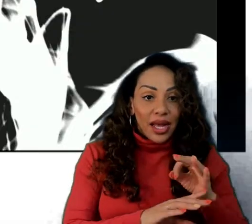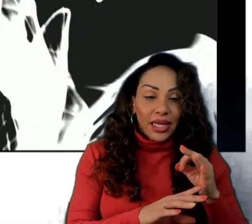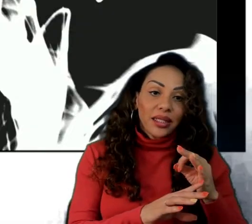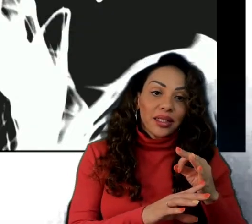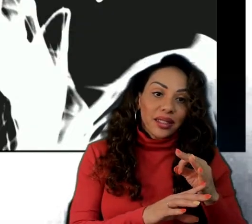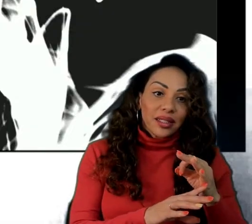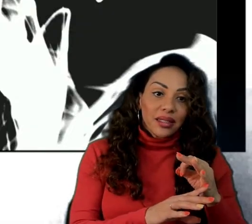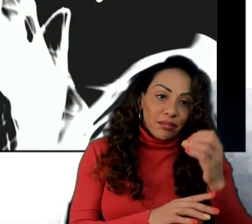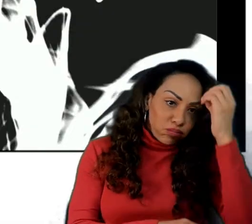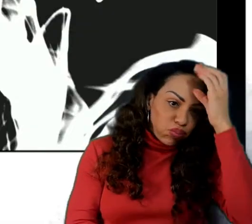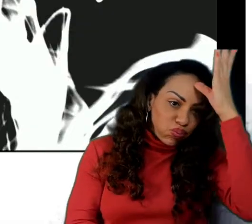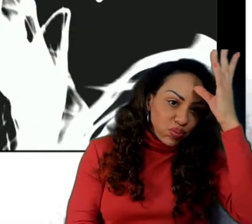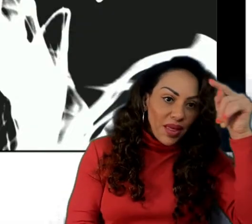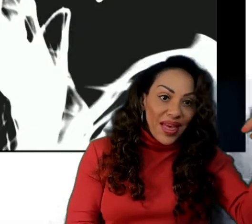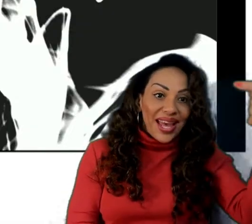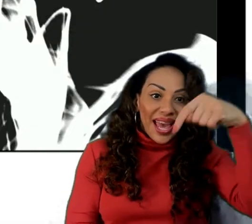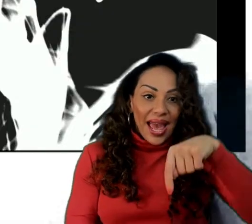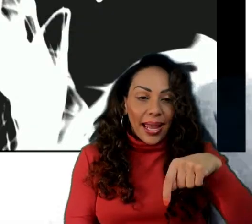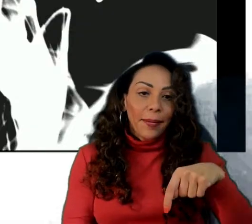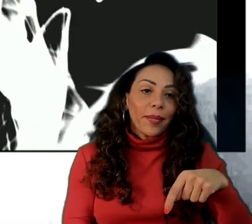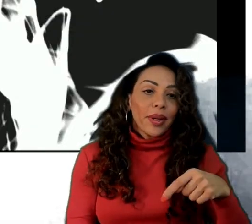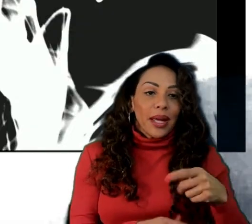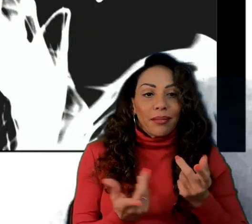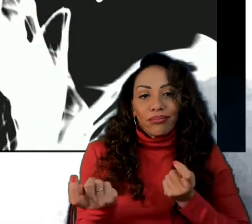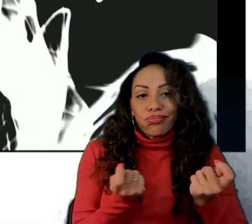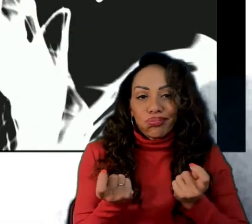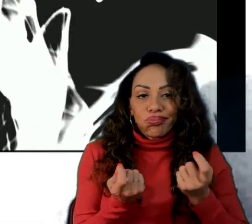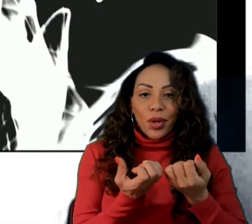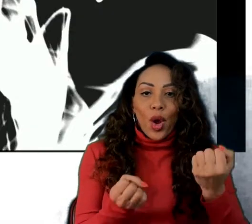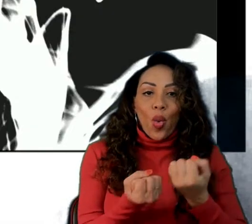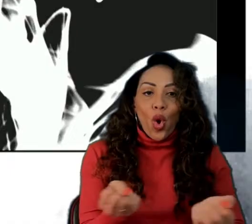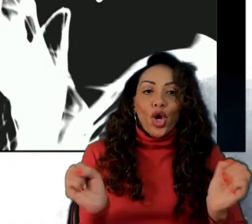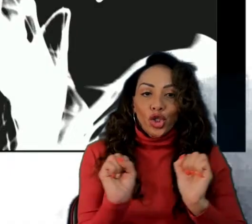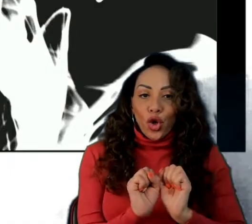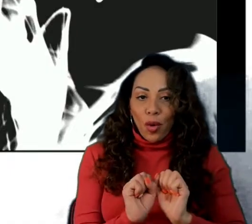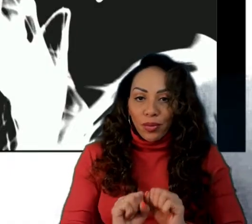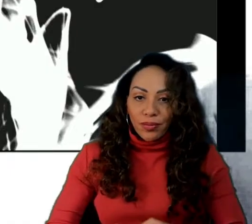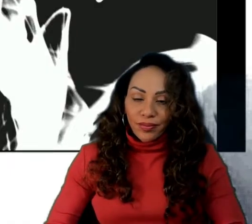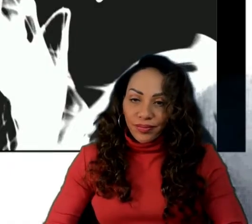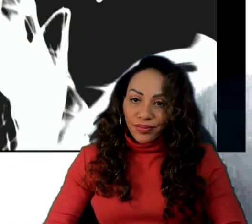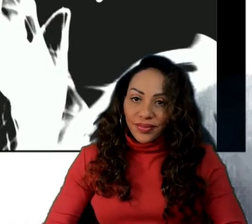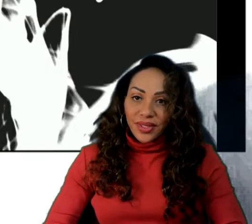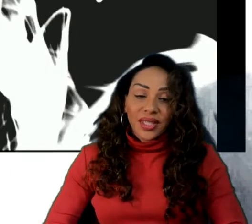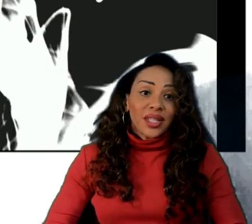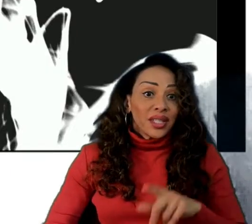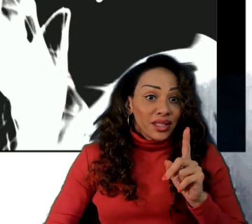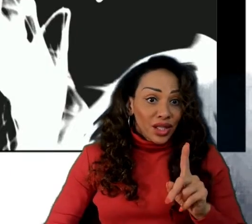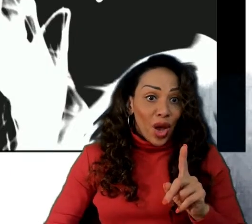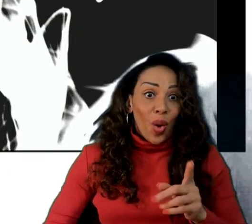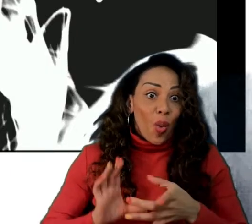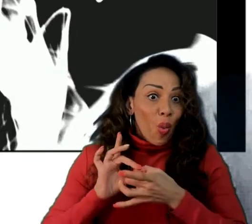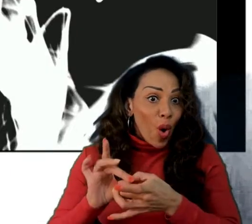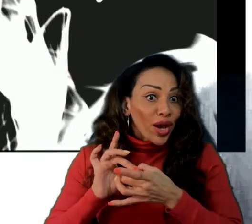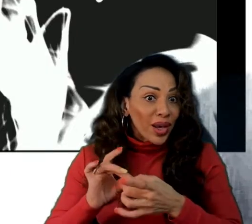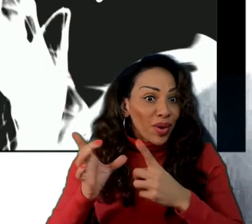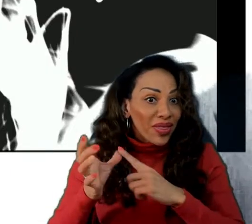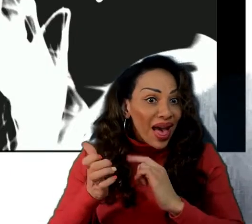So by now, we've realized that collaborating with algae is not too easy.